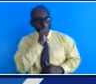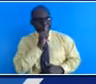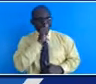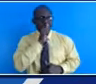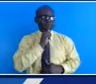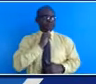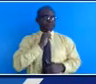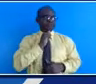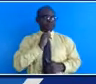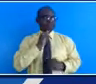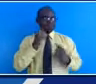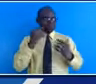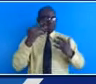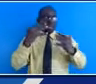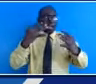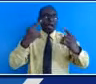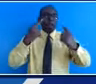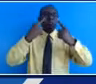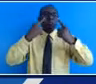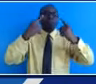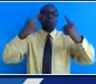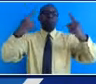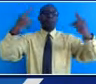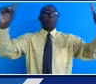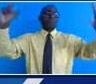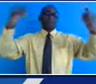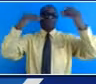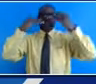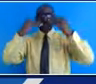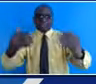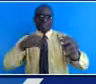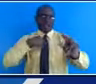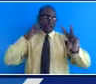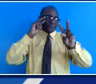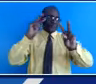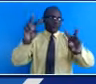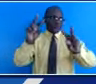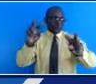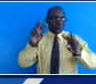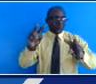to seeing you soon. Key Oyster House is open for business. Let's go. Thank you.